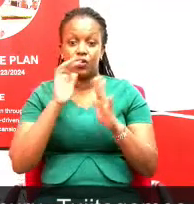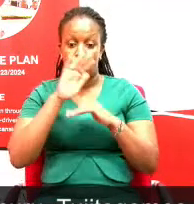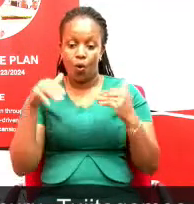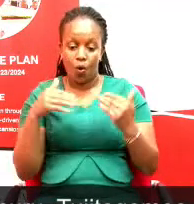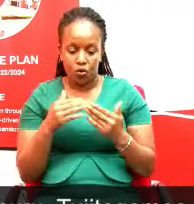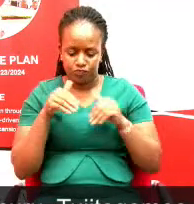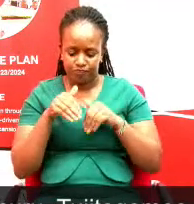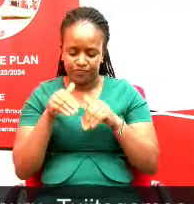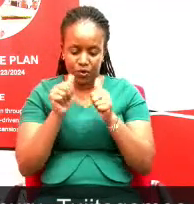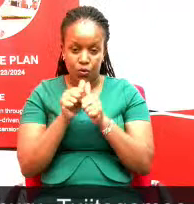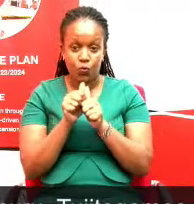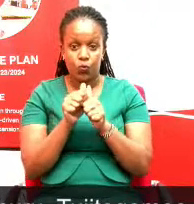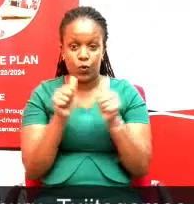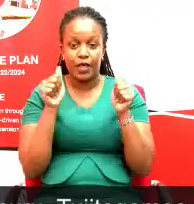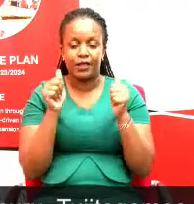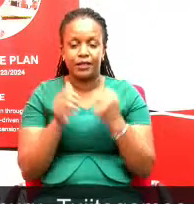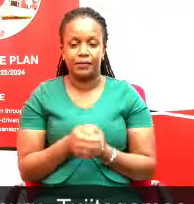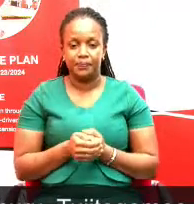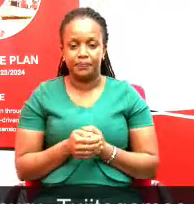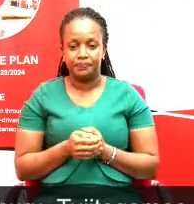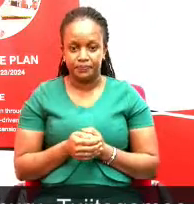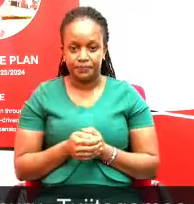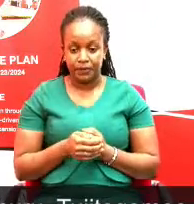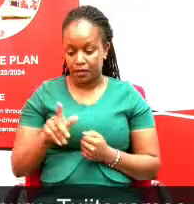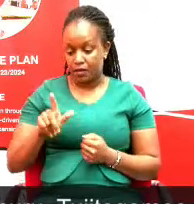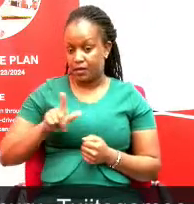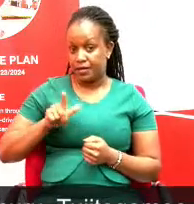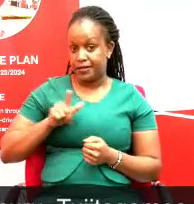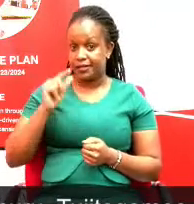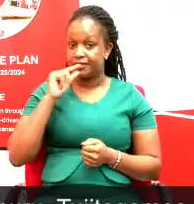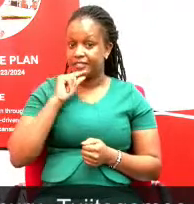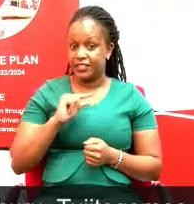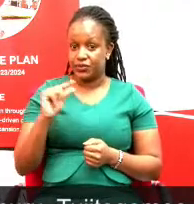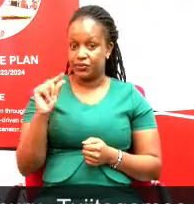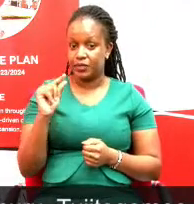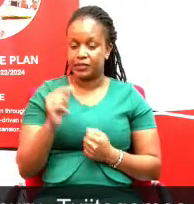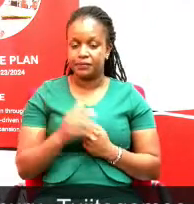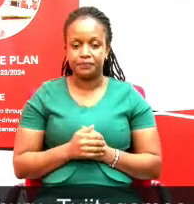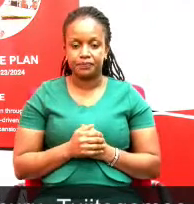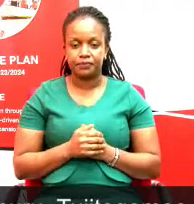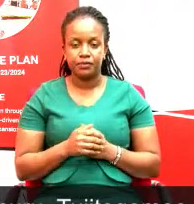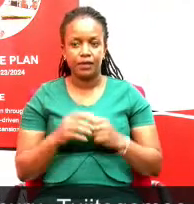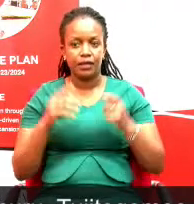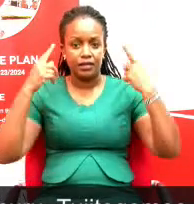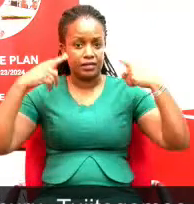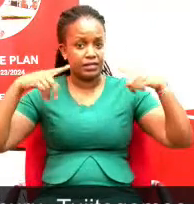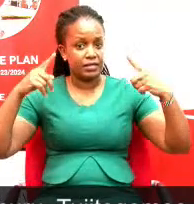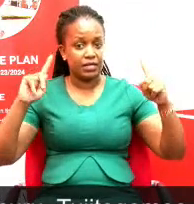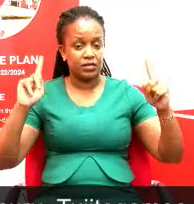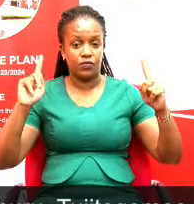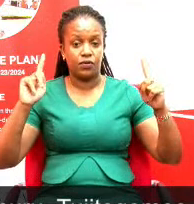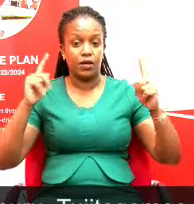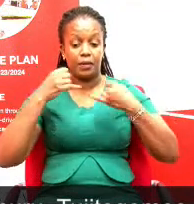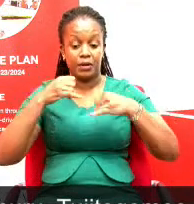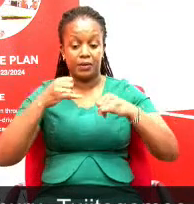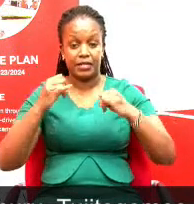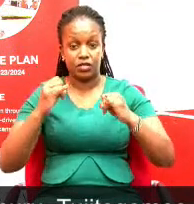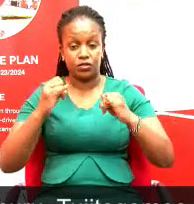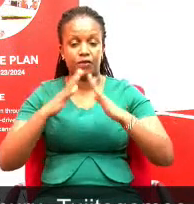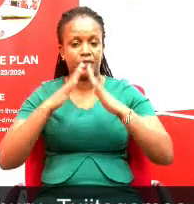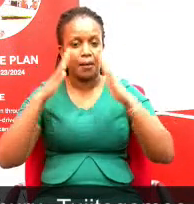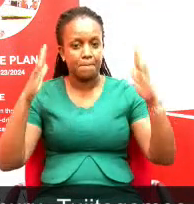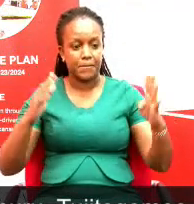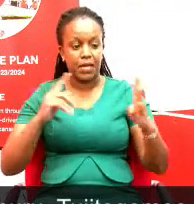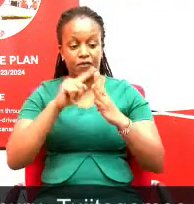aligned and we are headed in one direction. Ladies and gentlemen, successful implementation of Big Four agenda and the economic